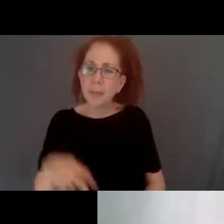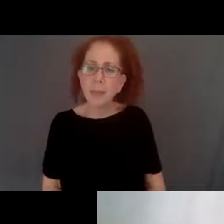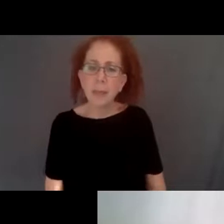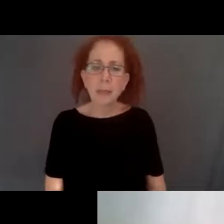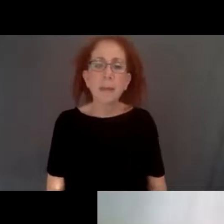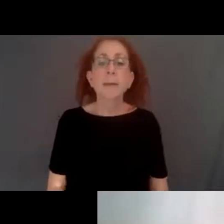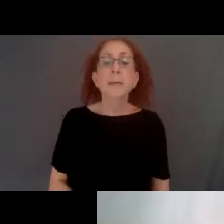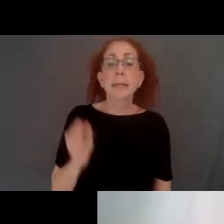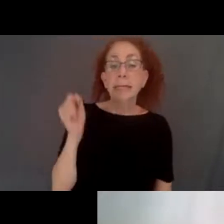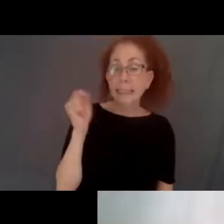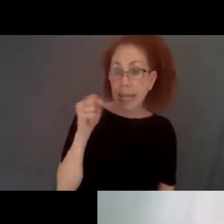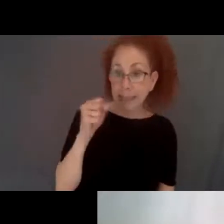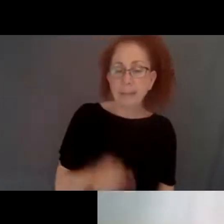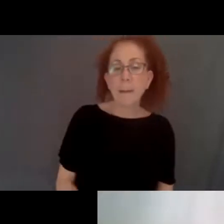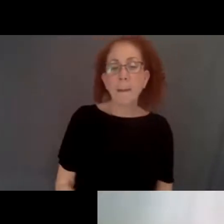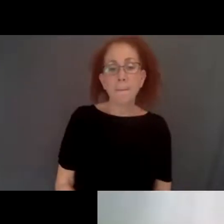Yes.